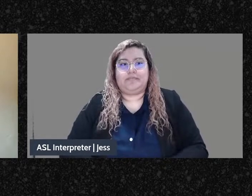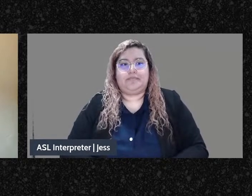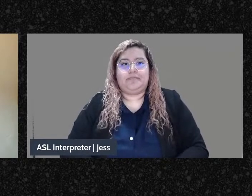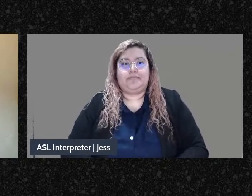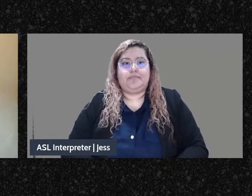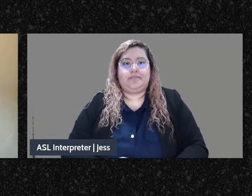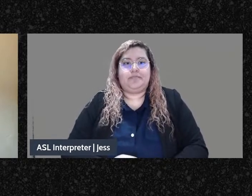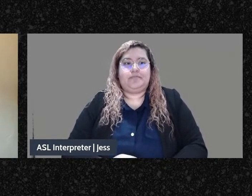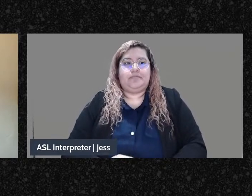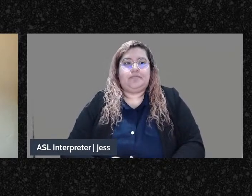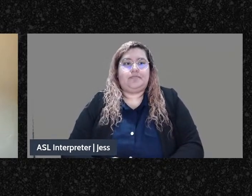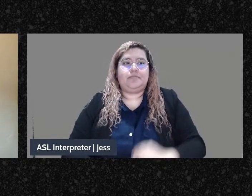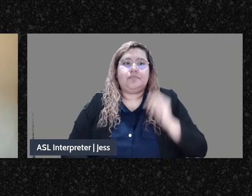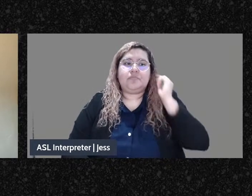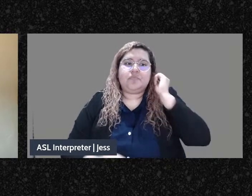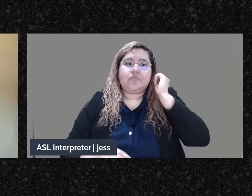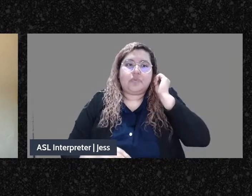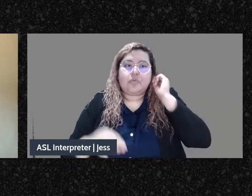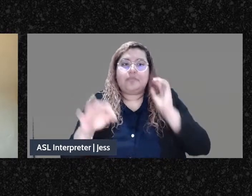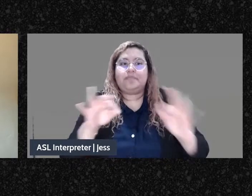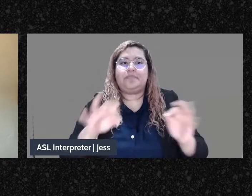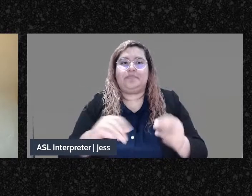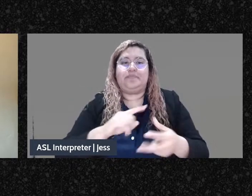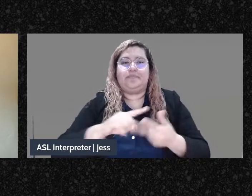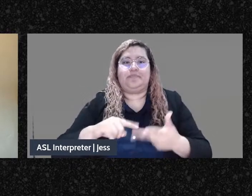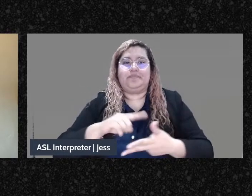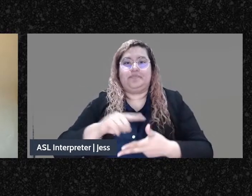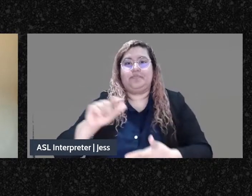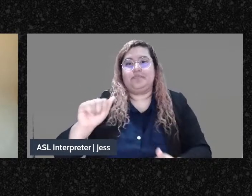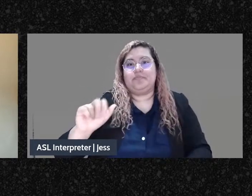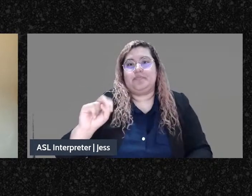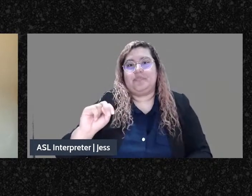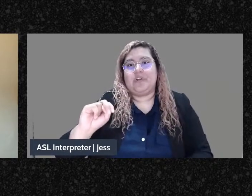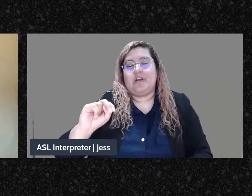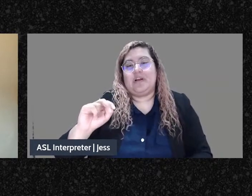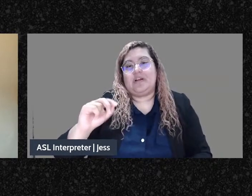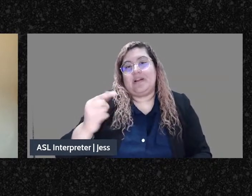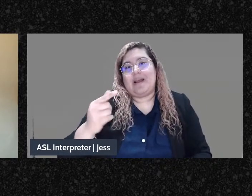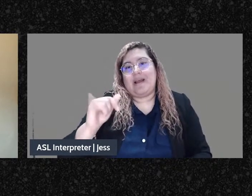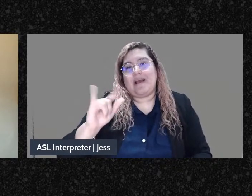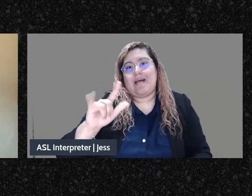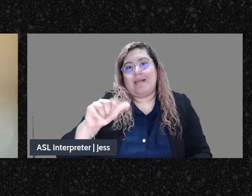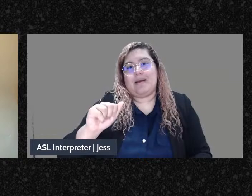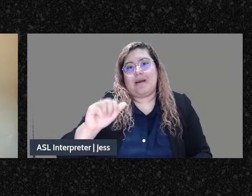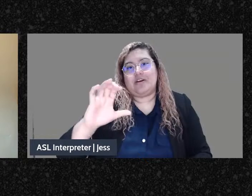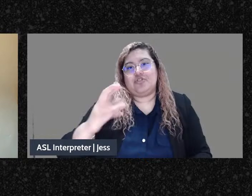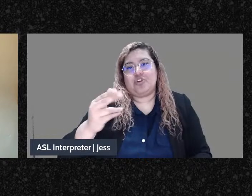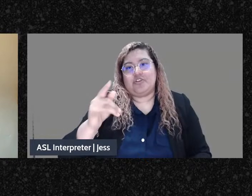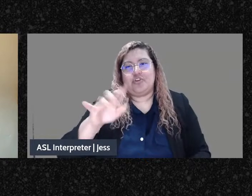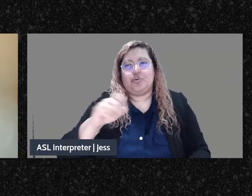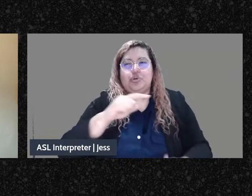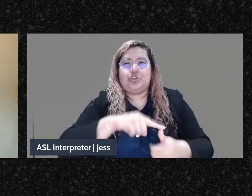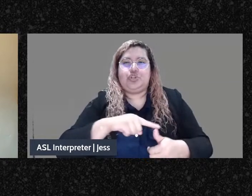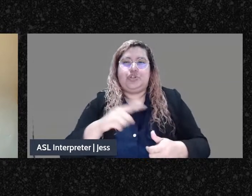So just to say a little bit about each of them, Angelica Chasaro is an organizer with Decriminalize Seattle